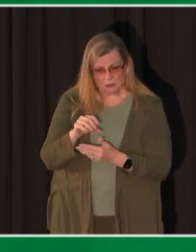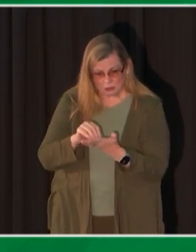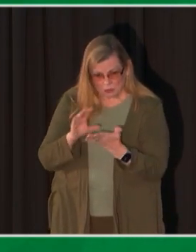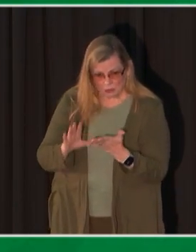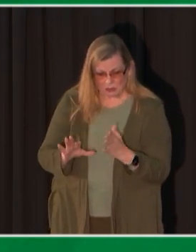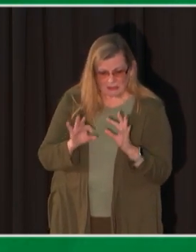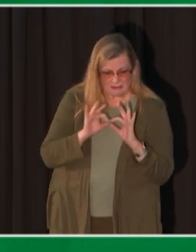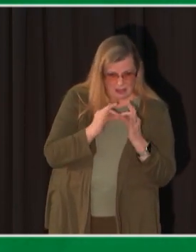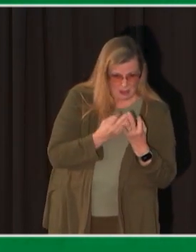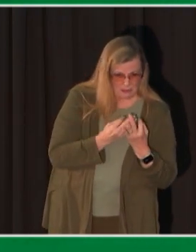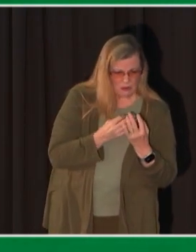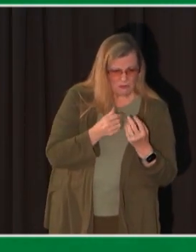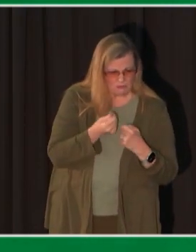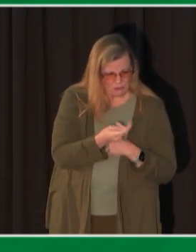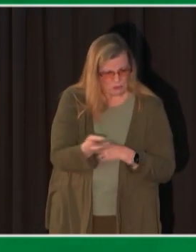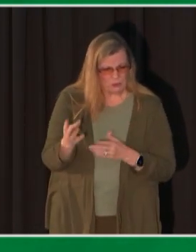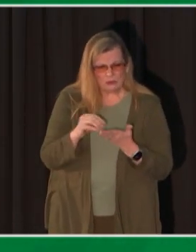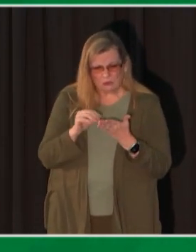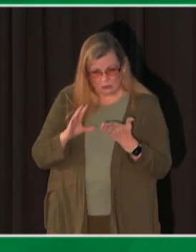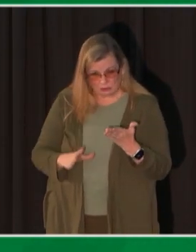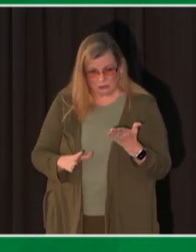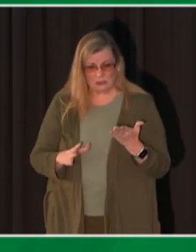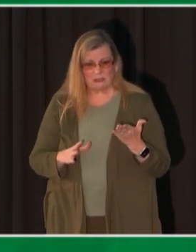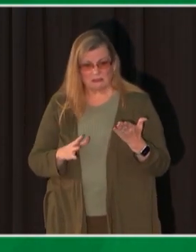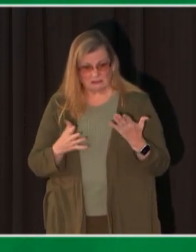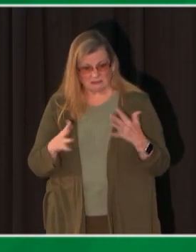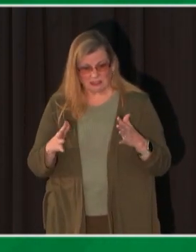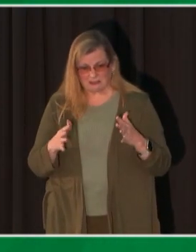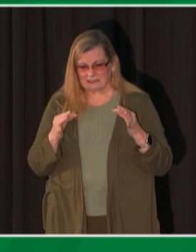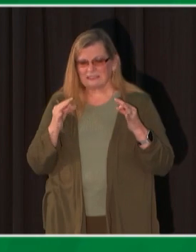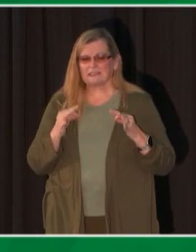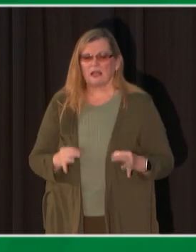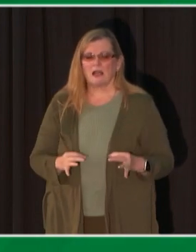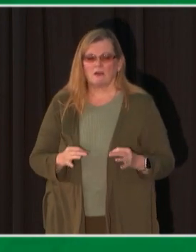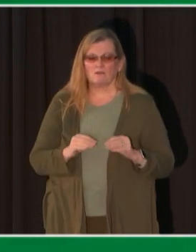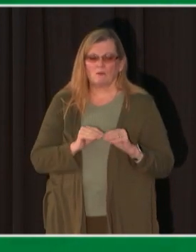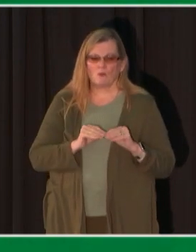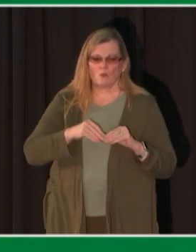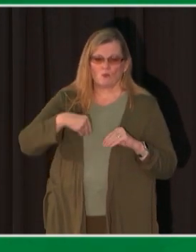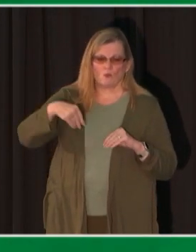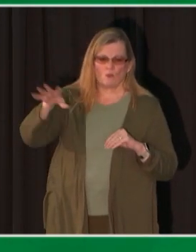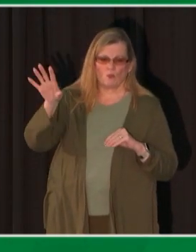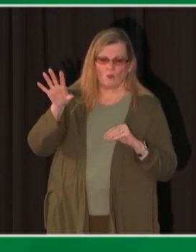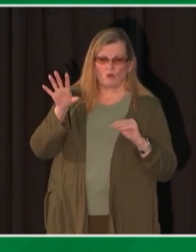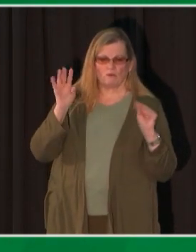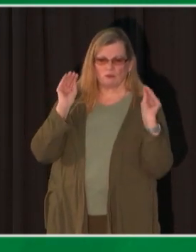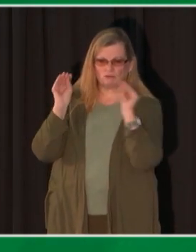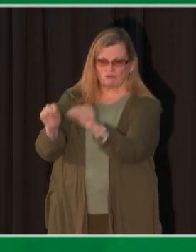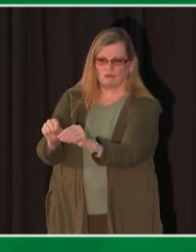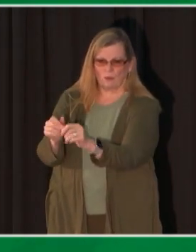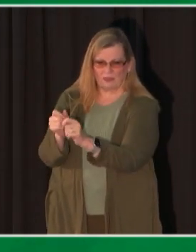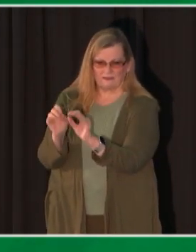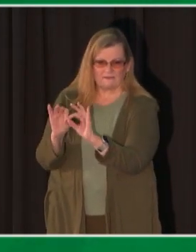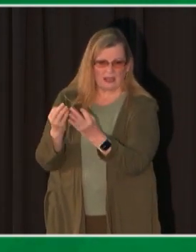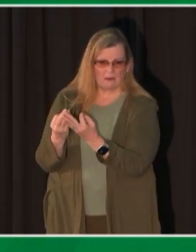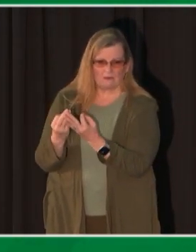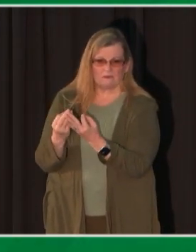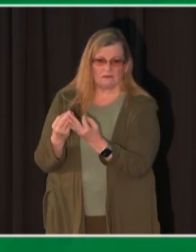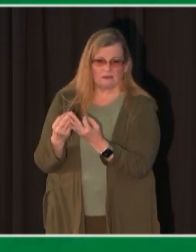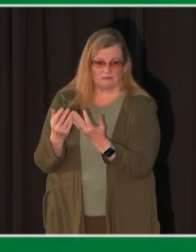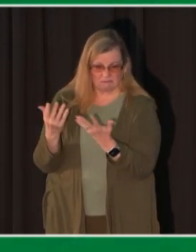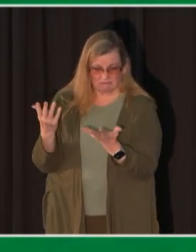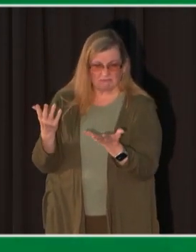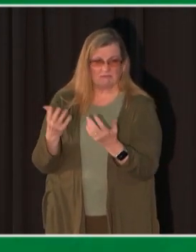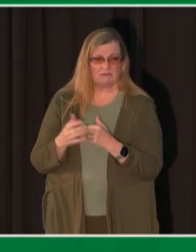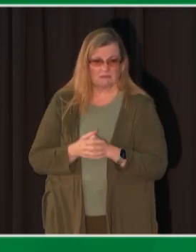number of students who decided to relocate with their family and they're other places right now. We also had a number